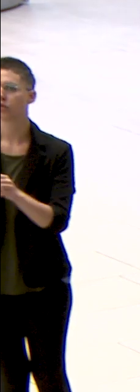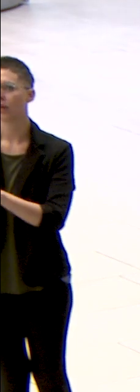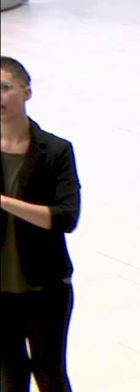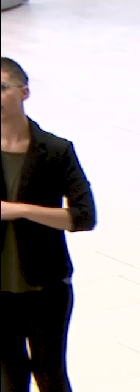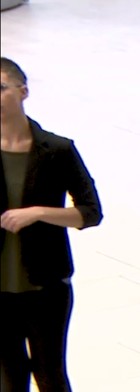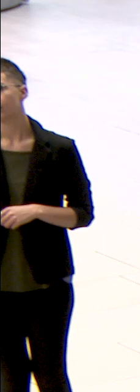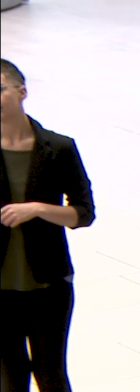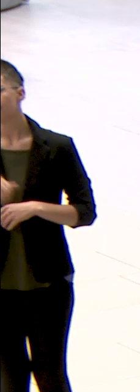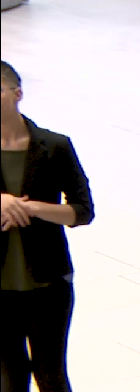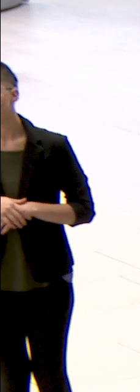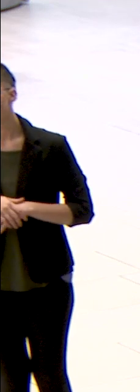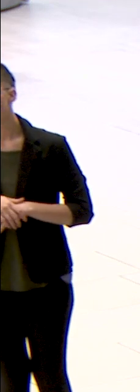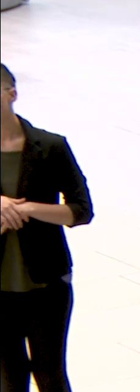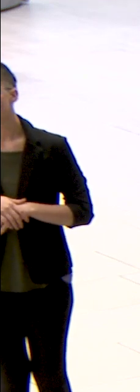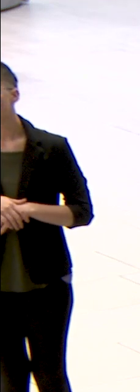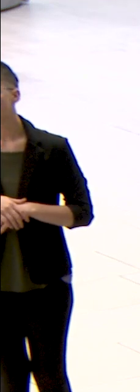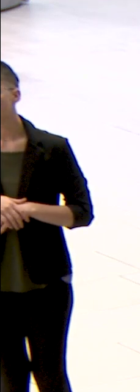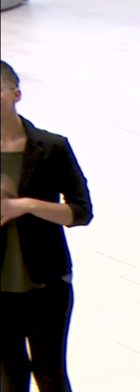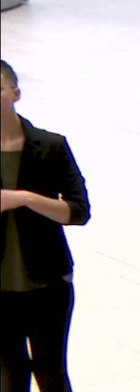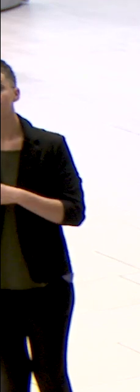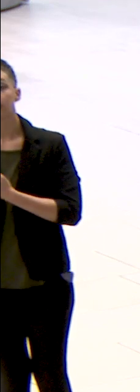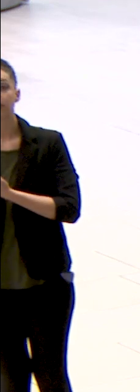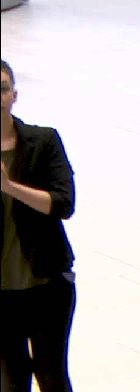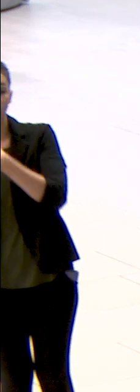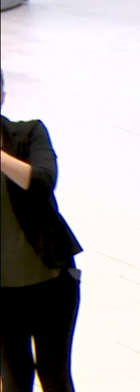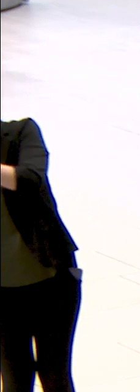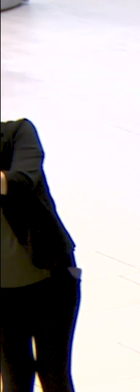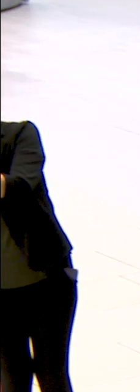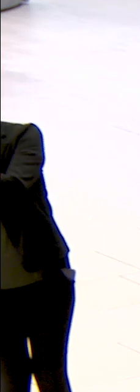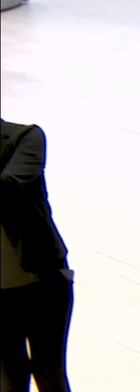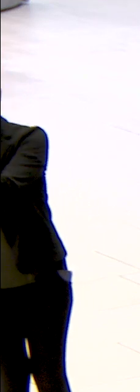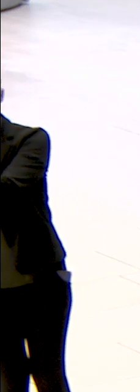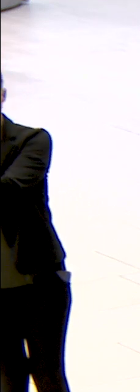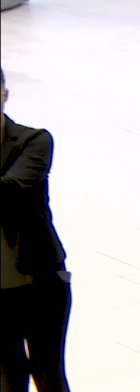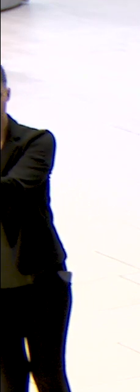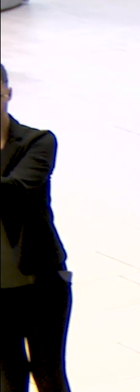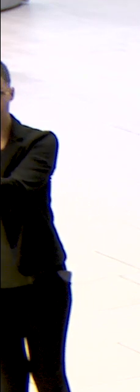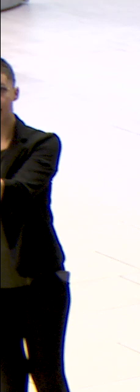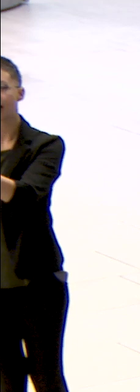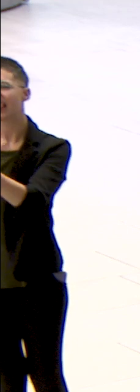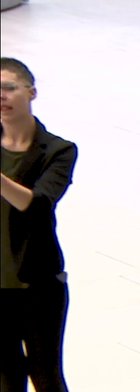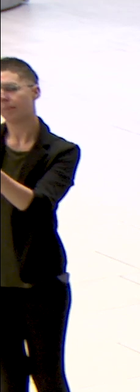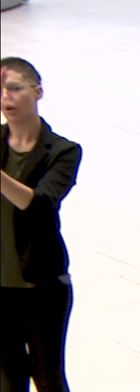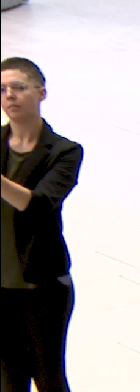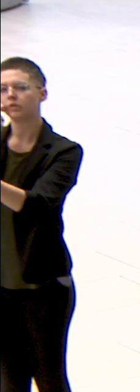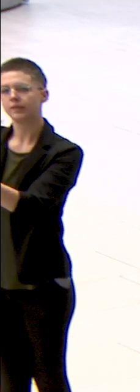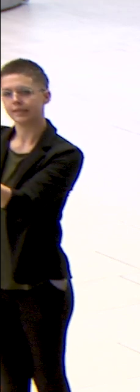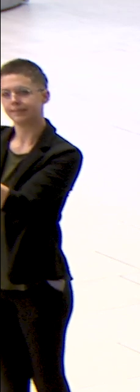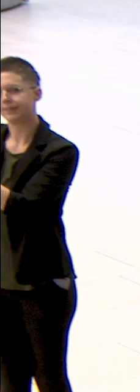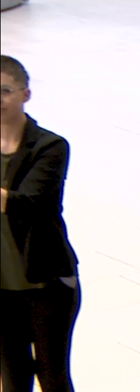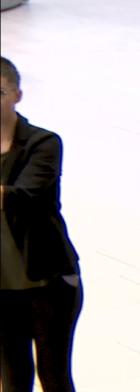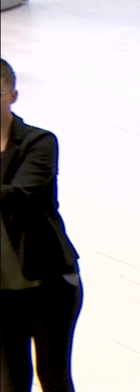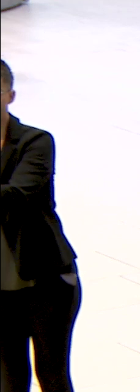then we recently merged with NGL. Our parent company acquired NGL and merged them into MeToo. And